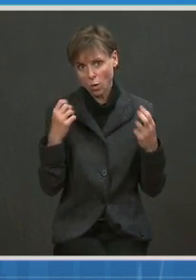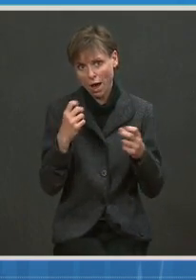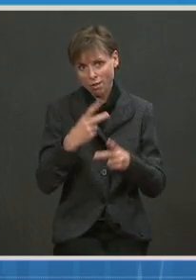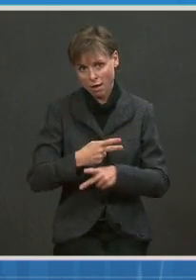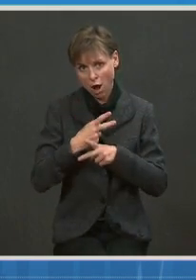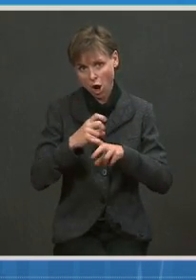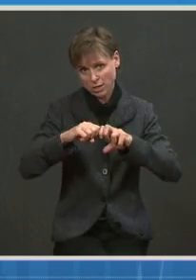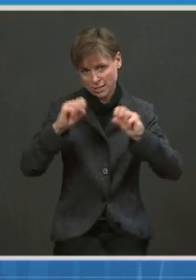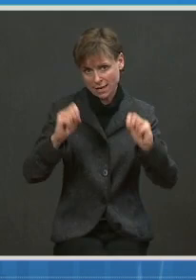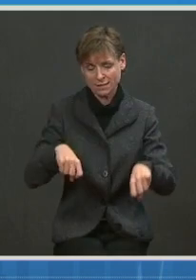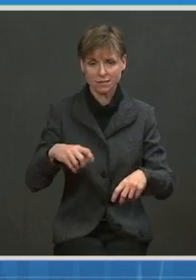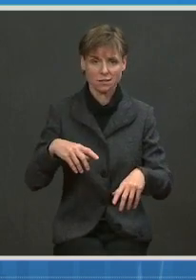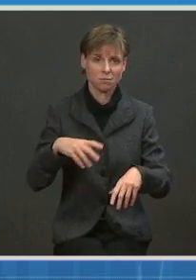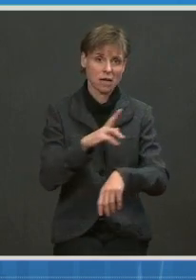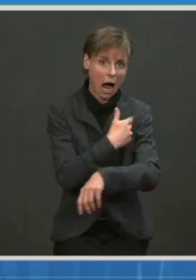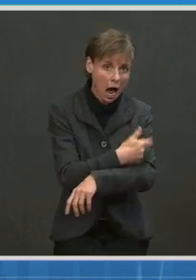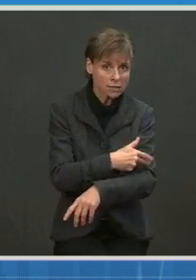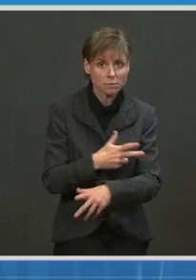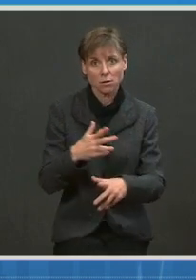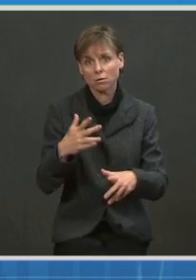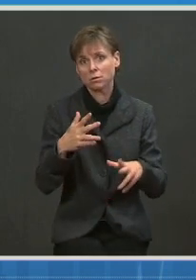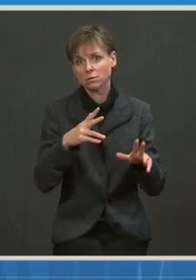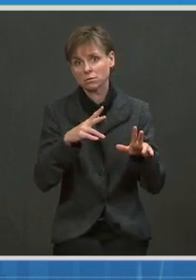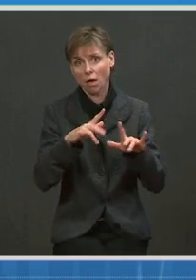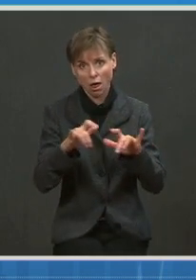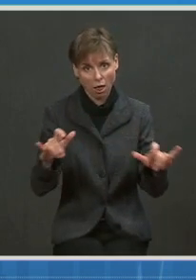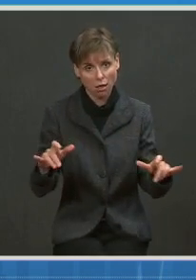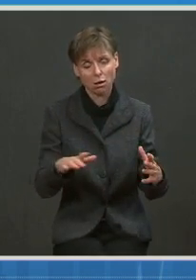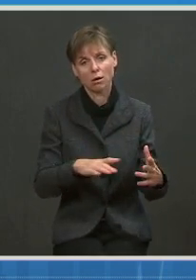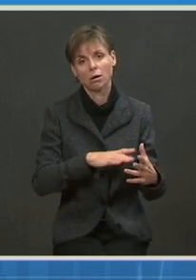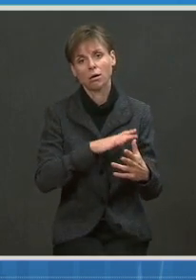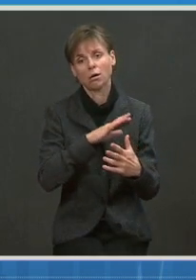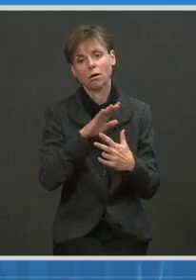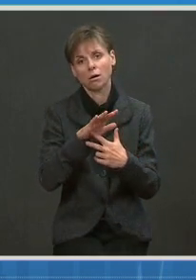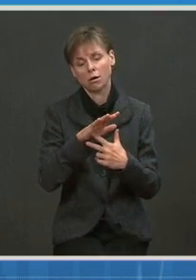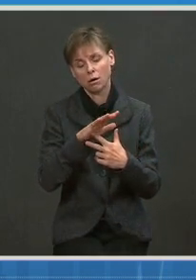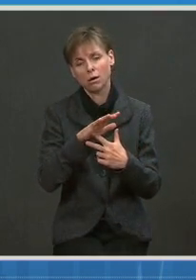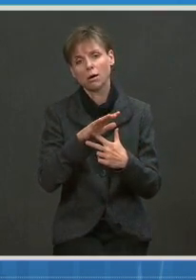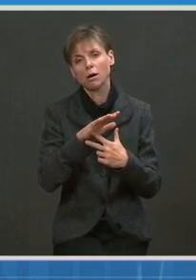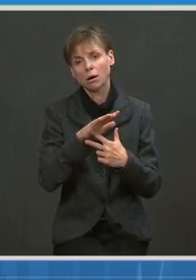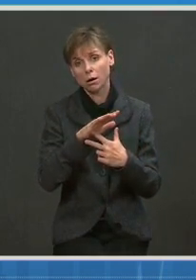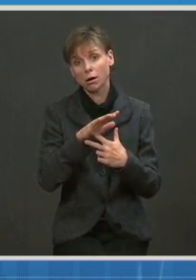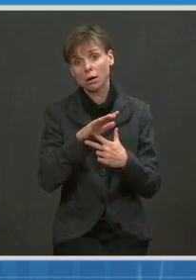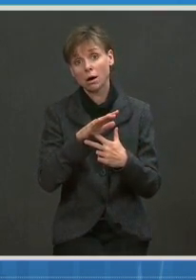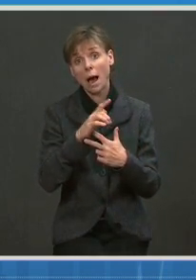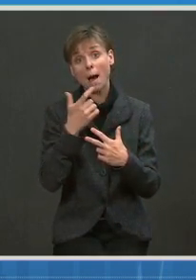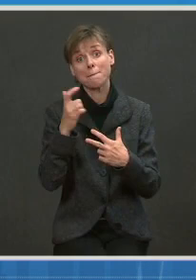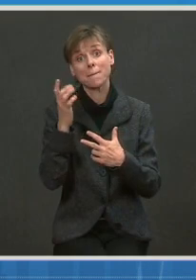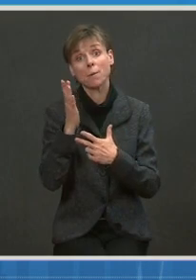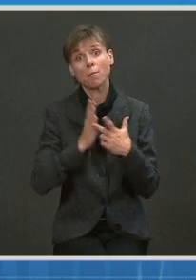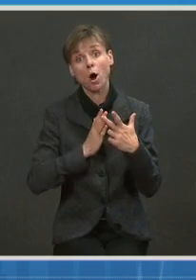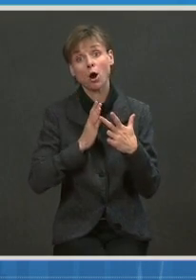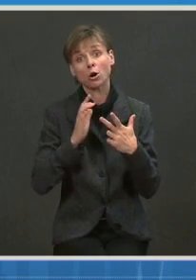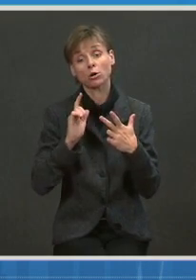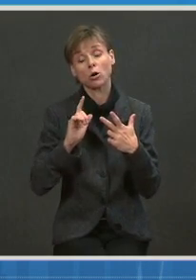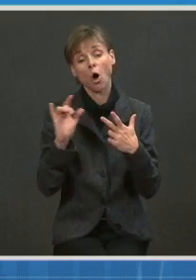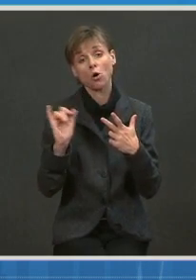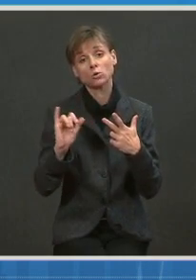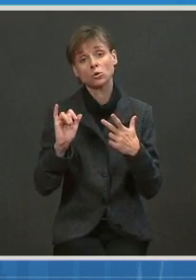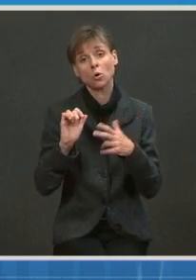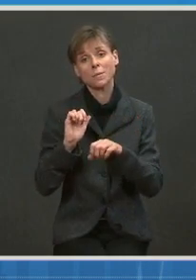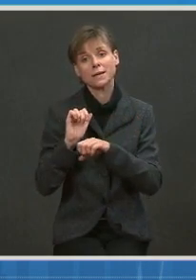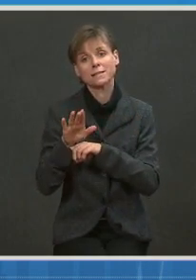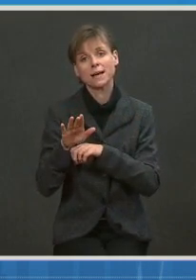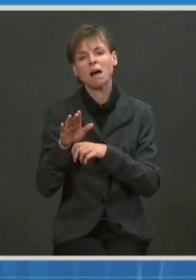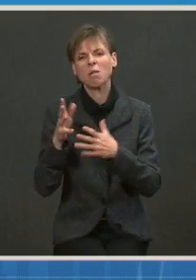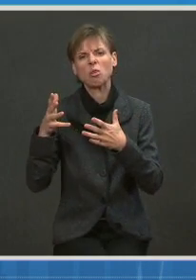healthcare providers, hospitals, et cetera. We've got a large piece after that going, most of the rest